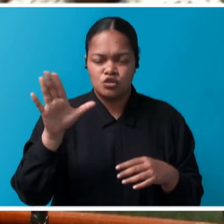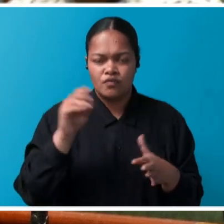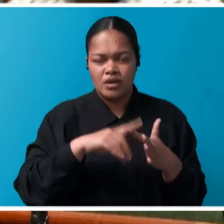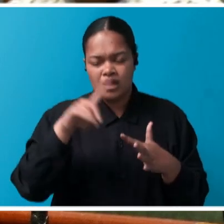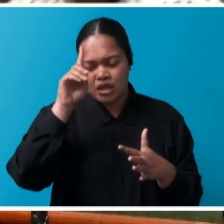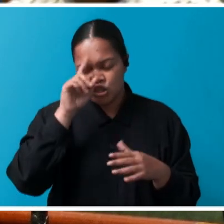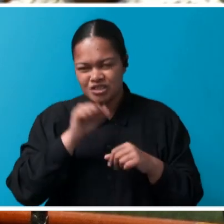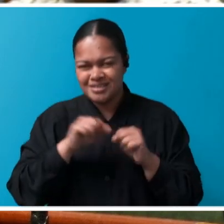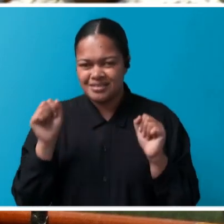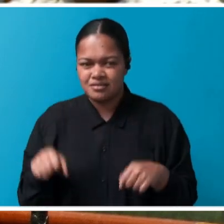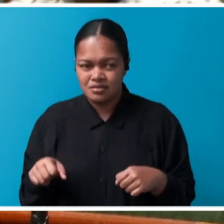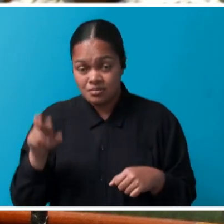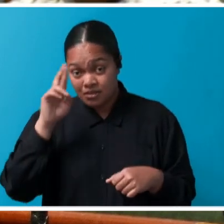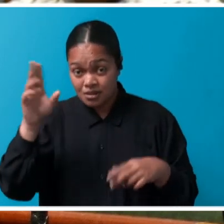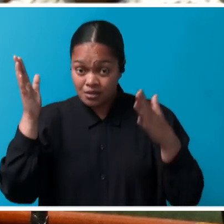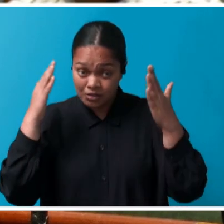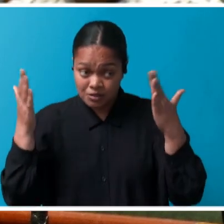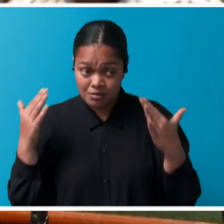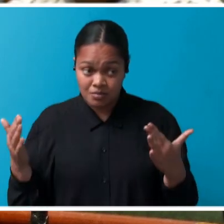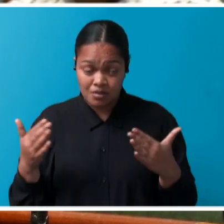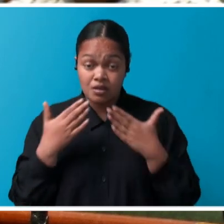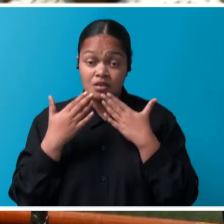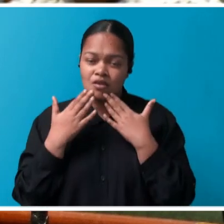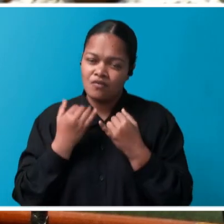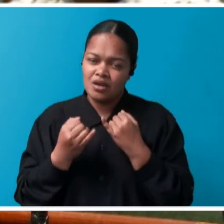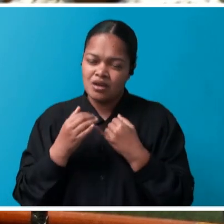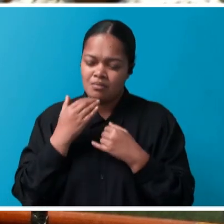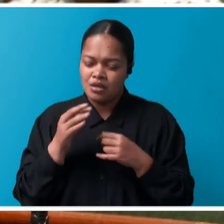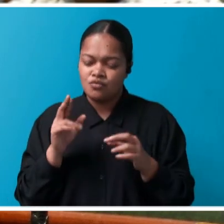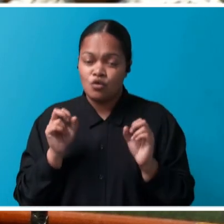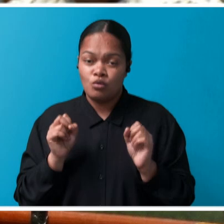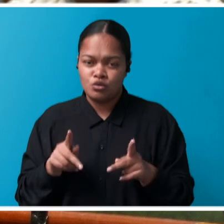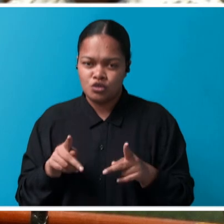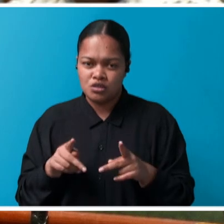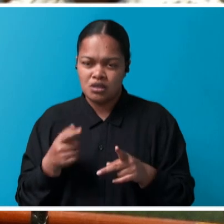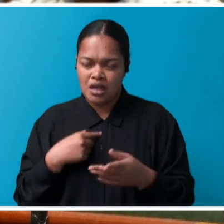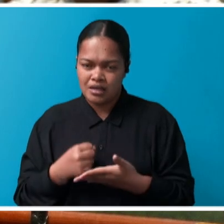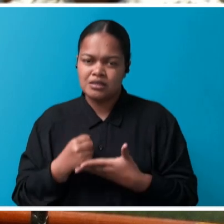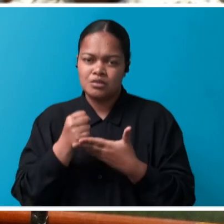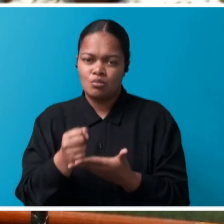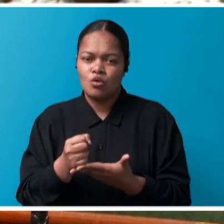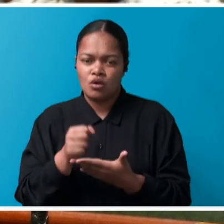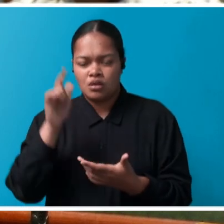system. Mr. Speaker, sir, thank you very much for the opportunity. I support